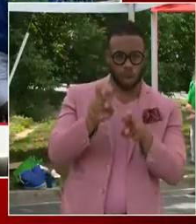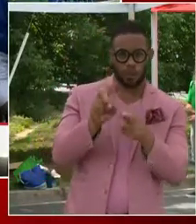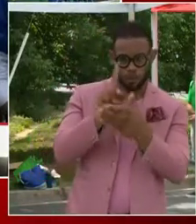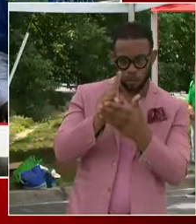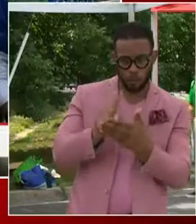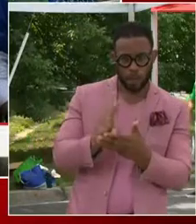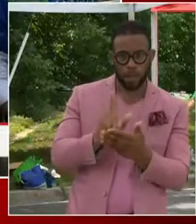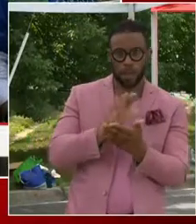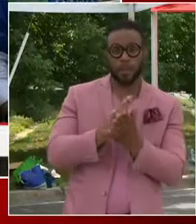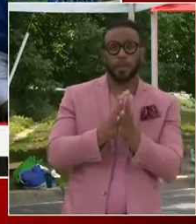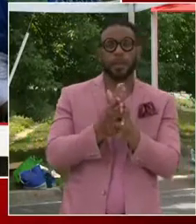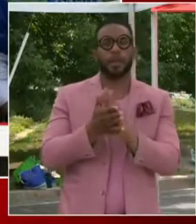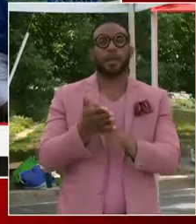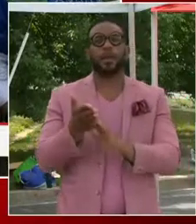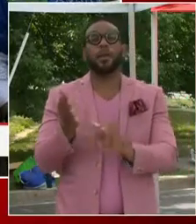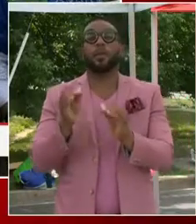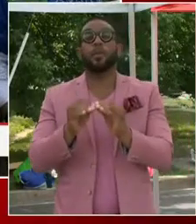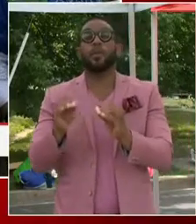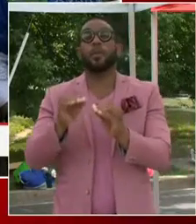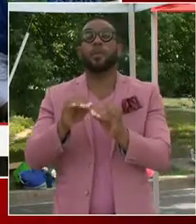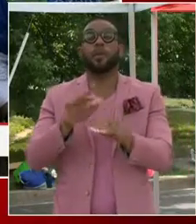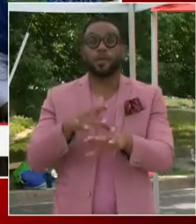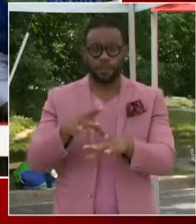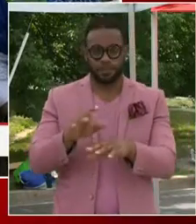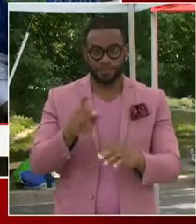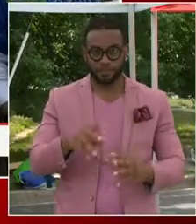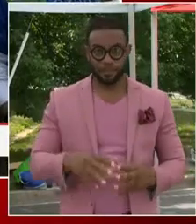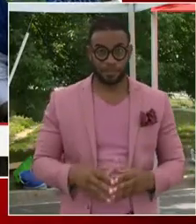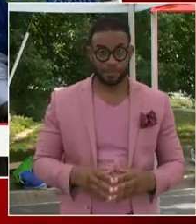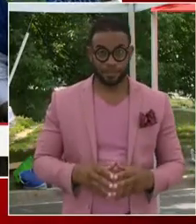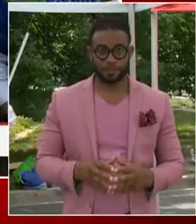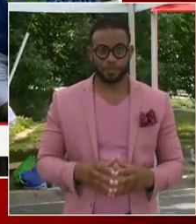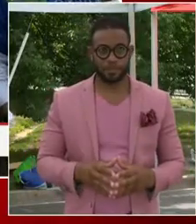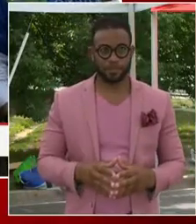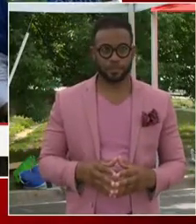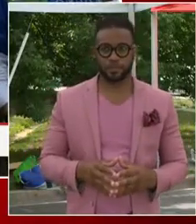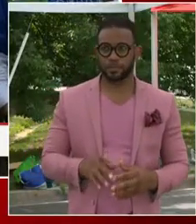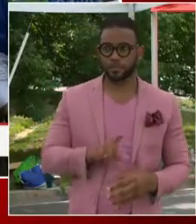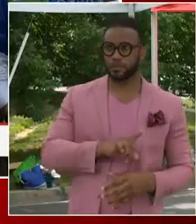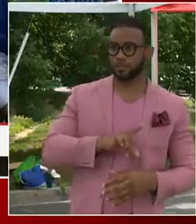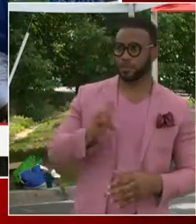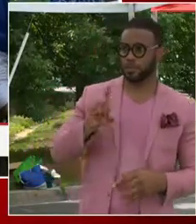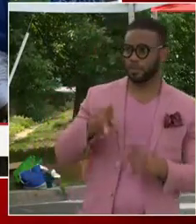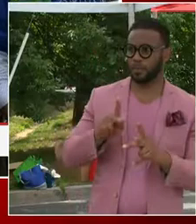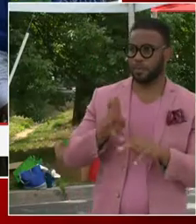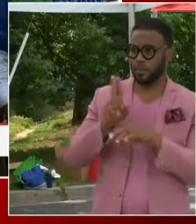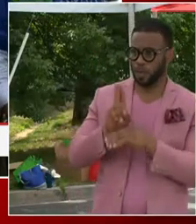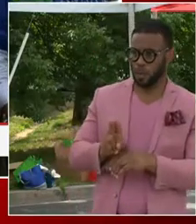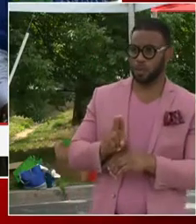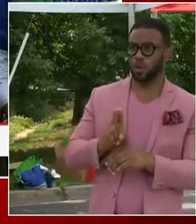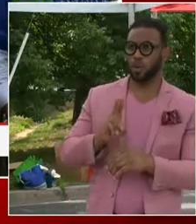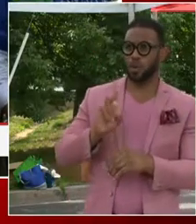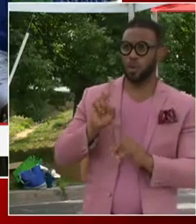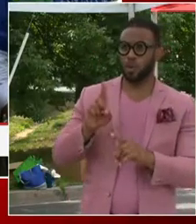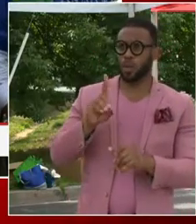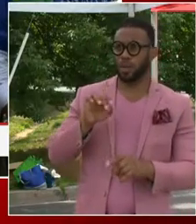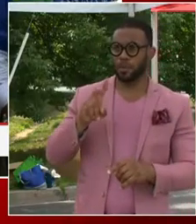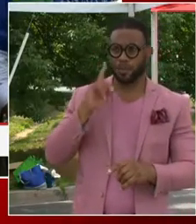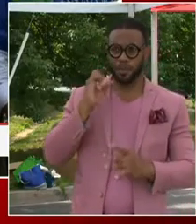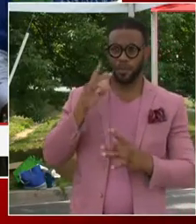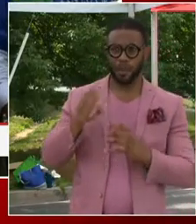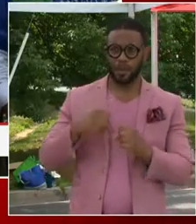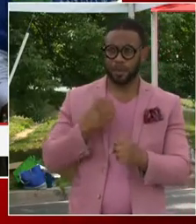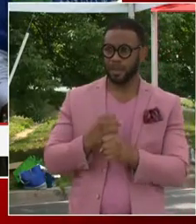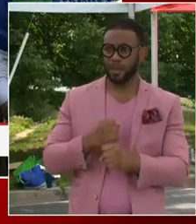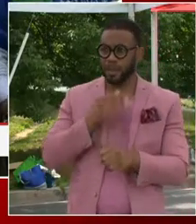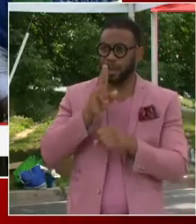weekly. They will becoming more and more plentiful. And about the folks, though, who have been used to going to the DMV, they've done it that way for many, many years,